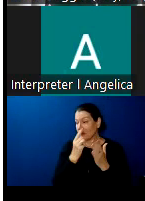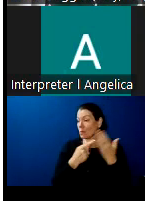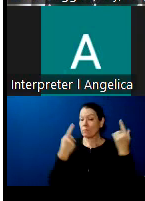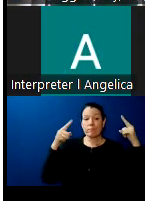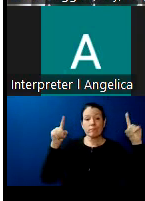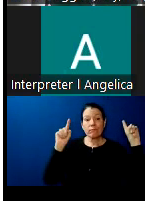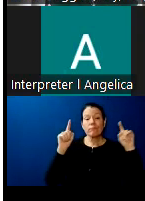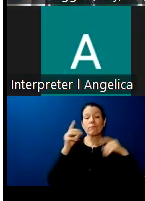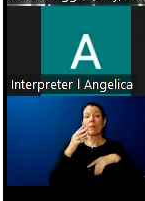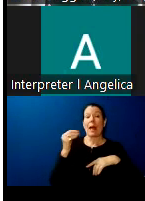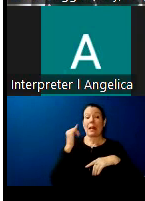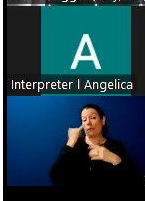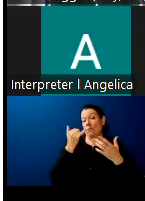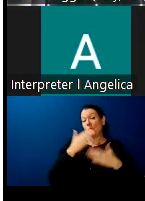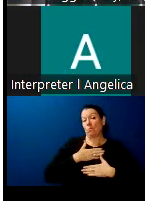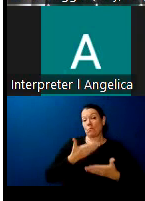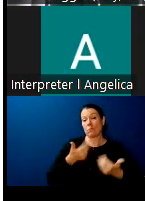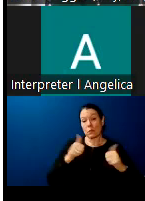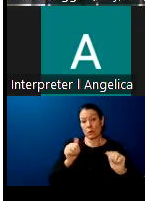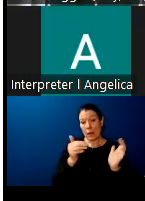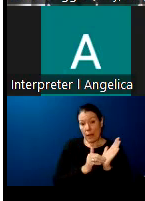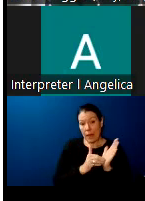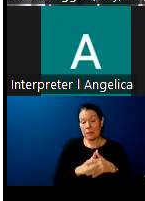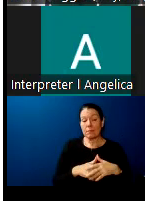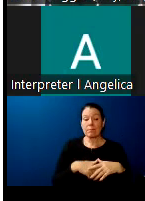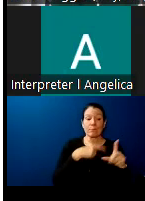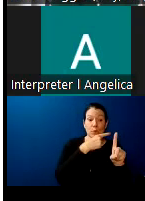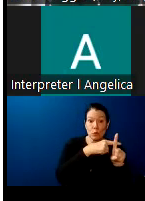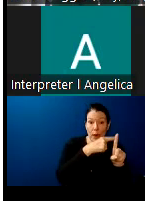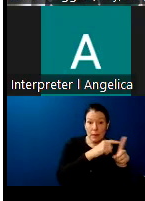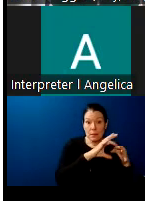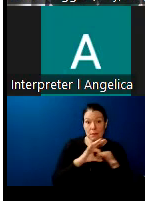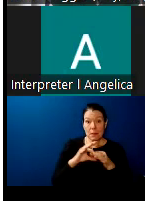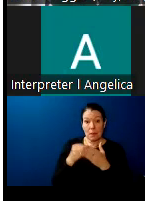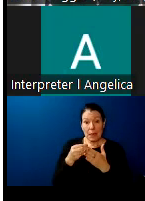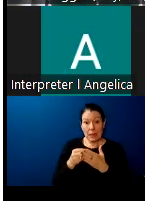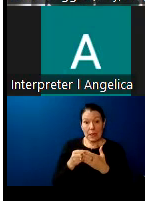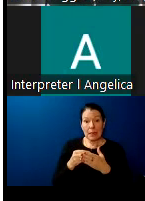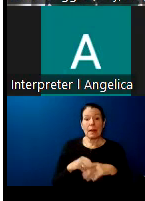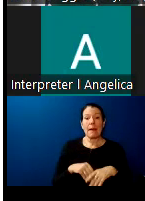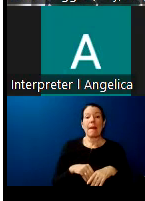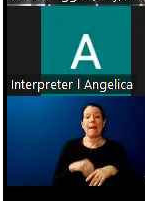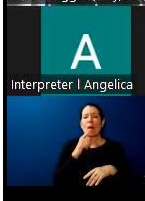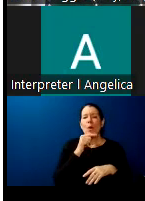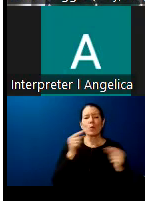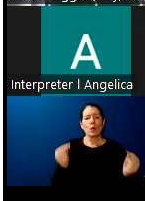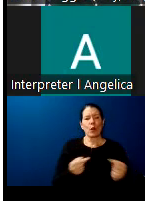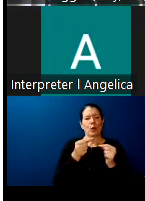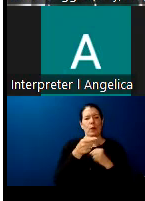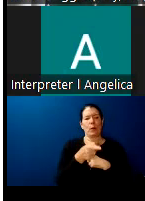if they would try that again. What are your strengths when it comes to money? And who has hurt you